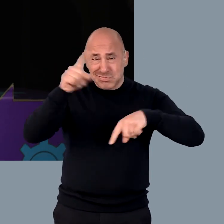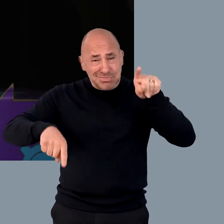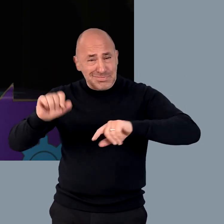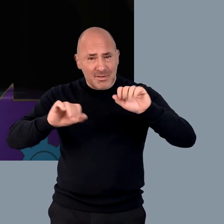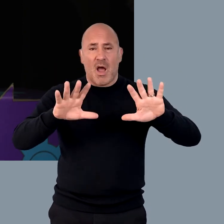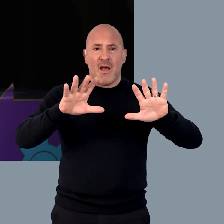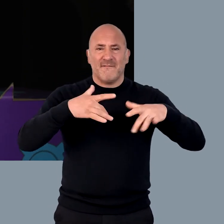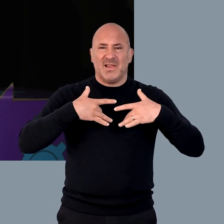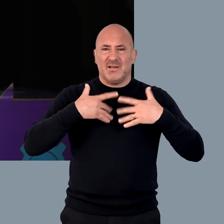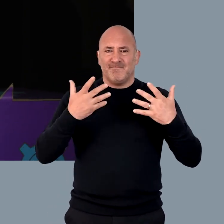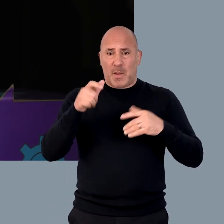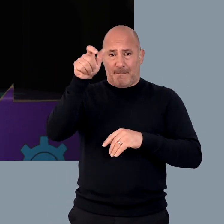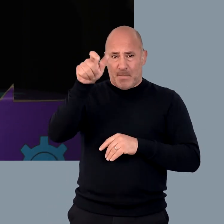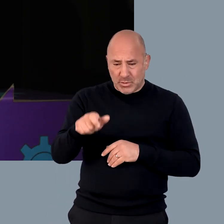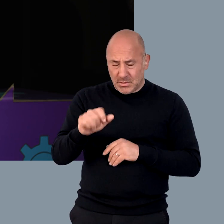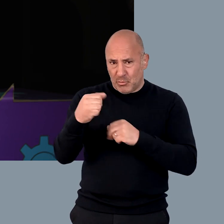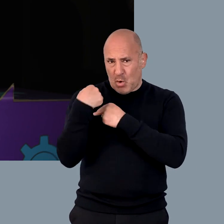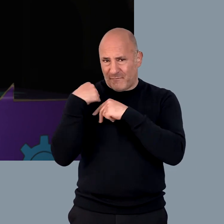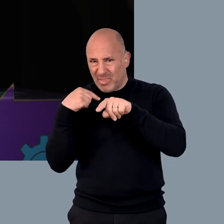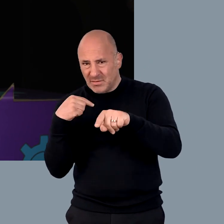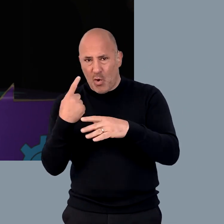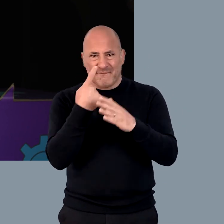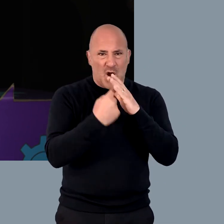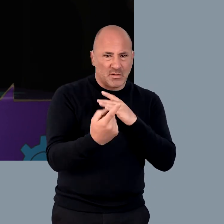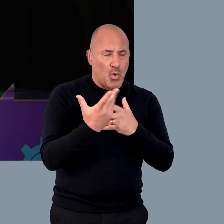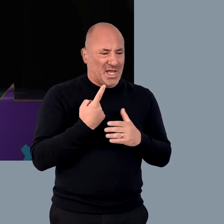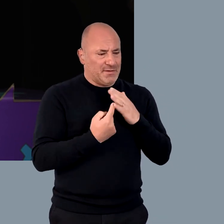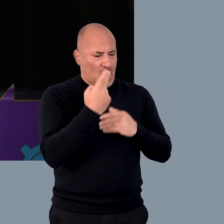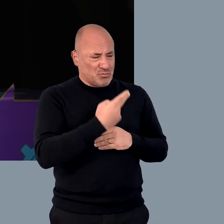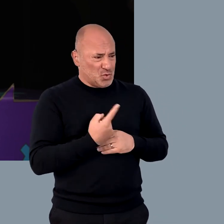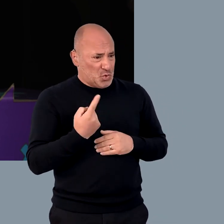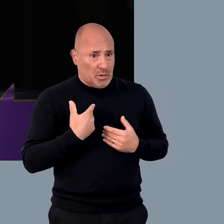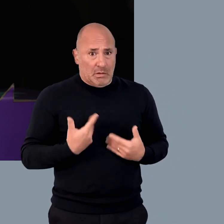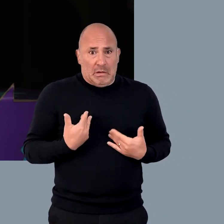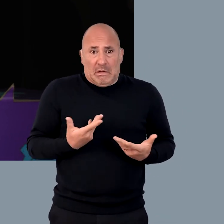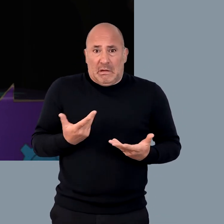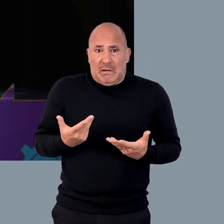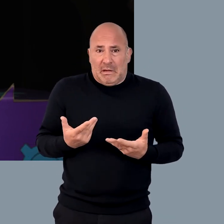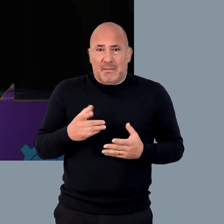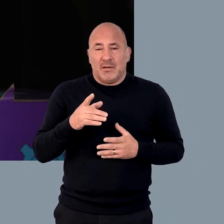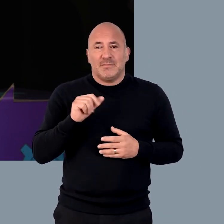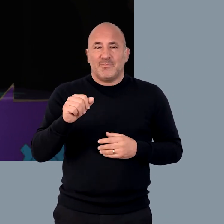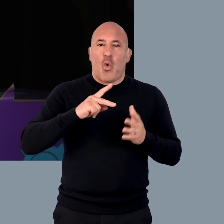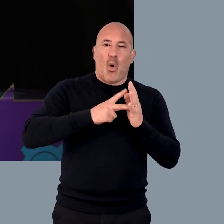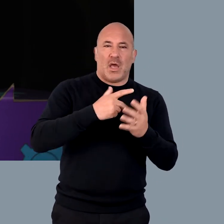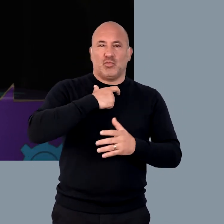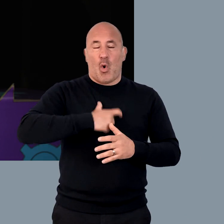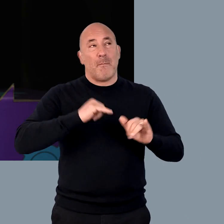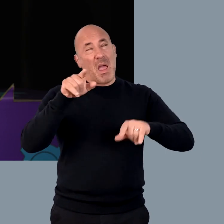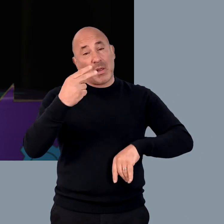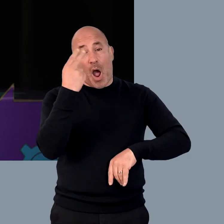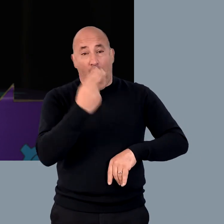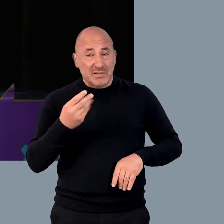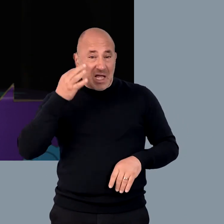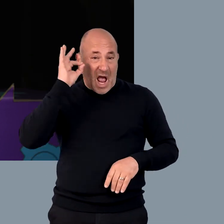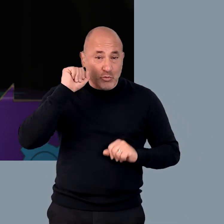terms of size of organisation and type of practice, but I think, and I don't know who the person would be to do this for all the freelancers or all the individual